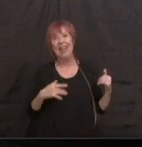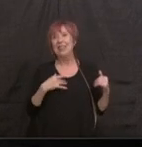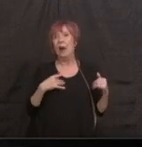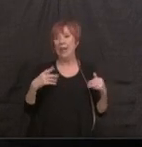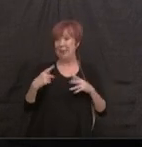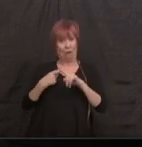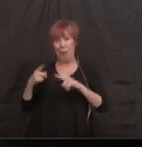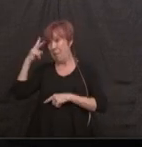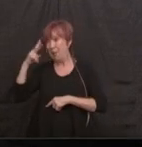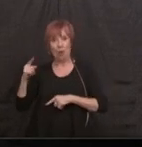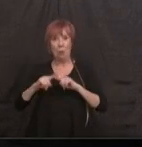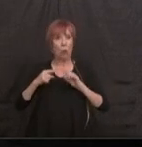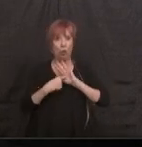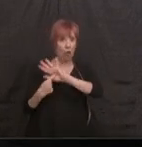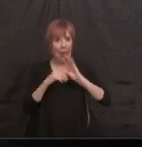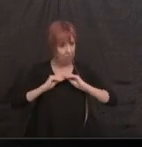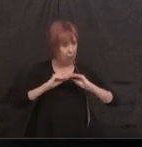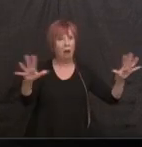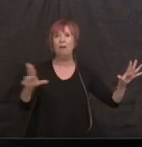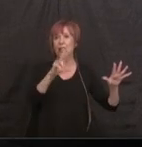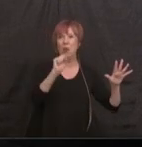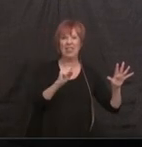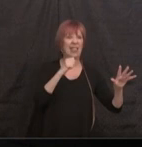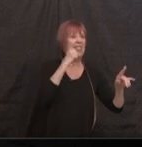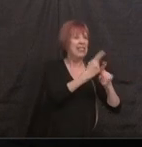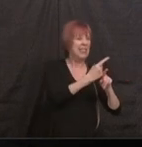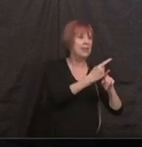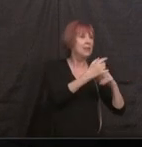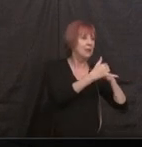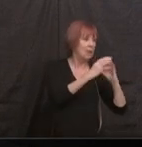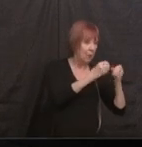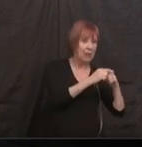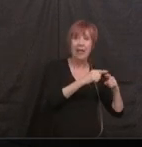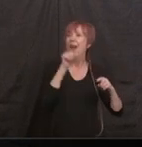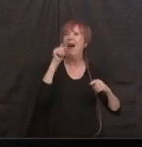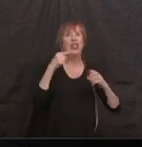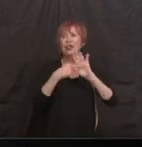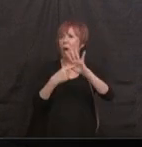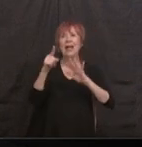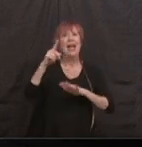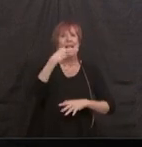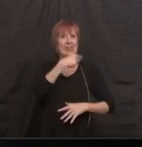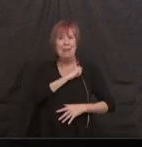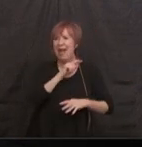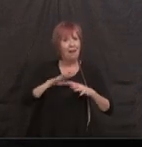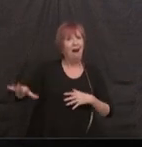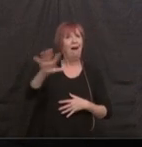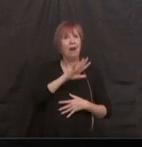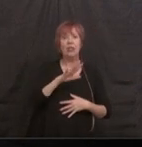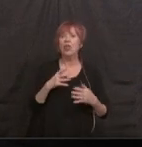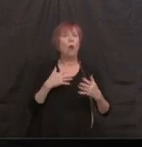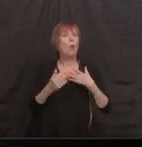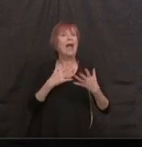over, including in the U.S., through a sister company, and then in Spain and other territories as well. And so for us, anything that we do, wherever it might be, as